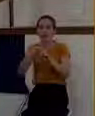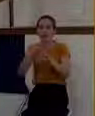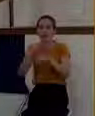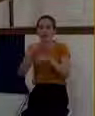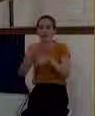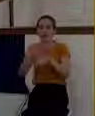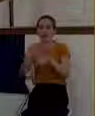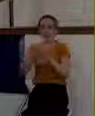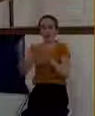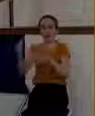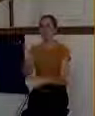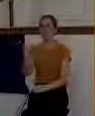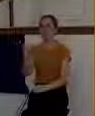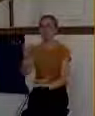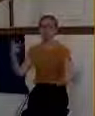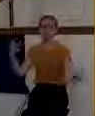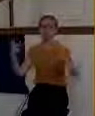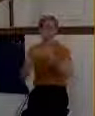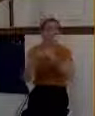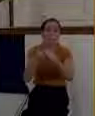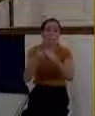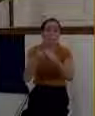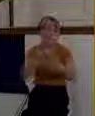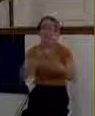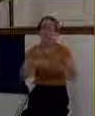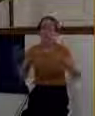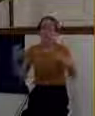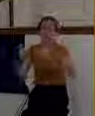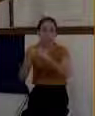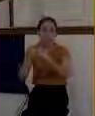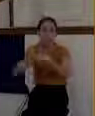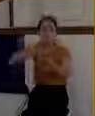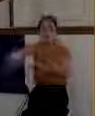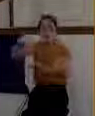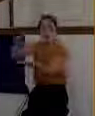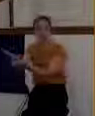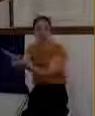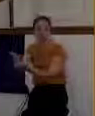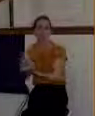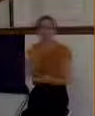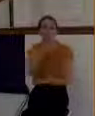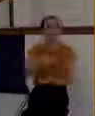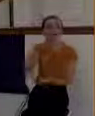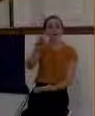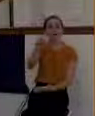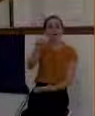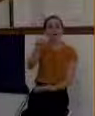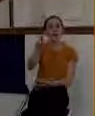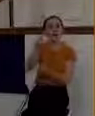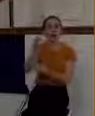me over several times. You all remember that? Miss Barbara Hilton was behind me. She thought I died. She called her husband and said, the pastor's dead.